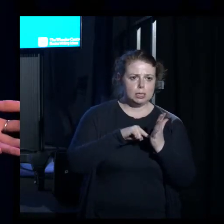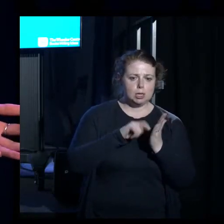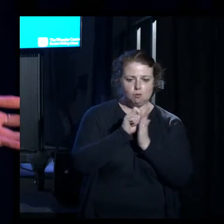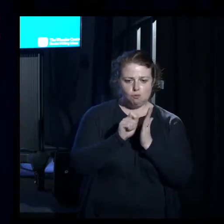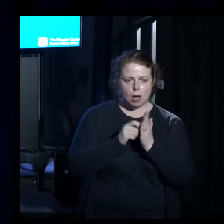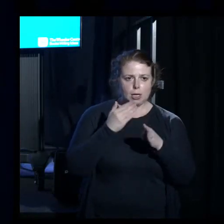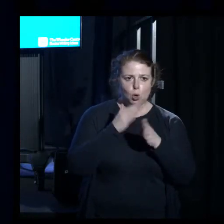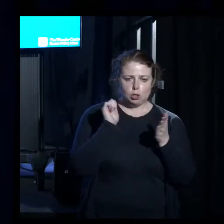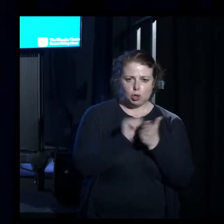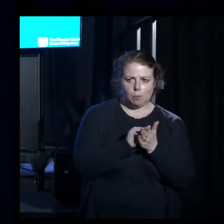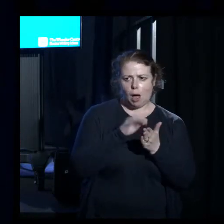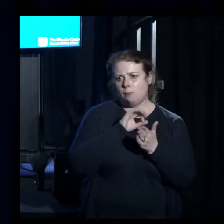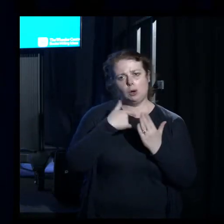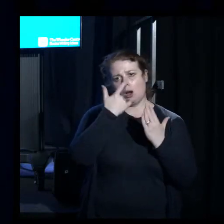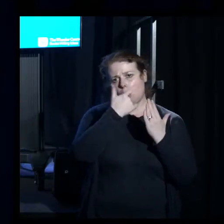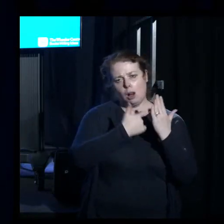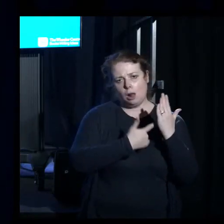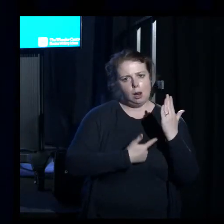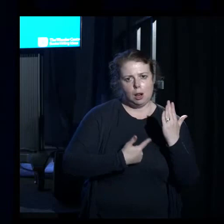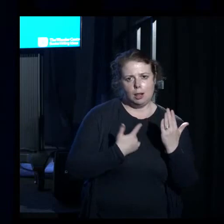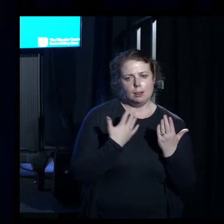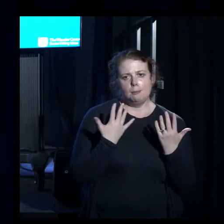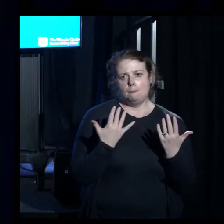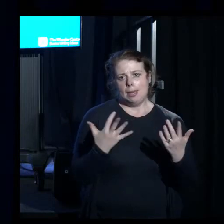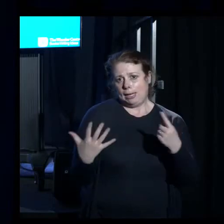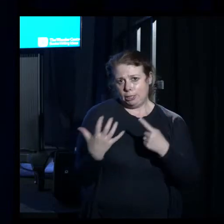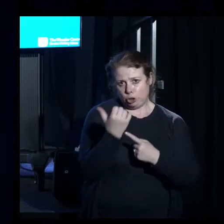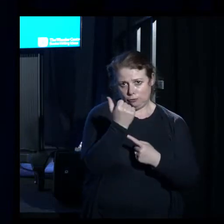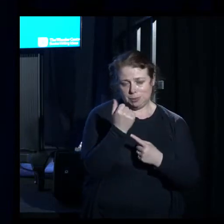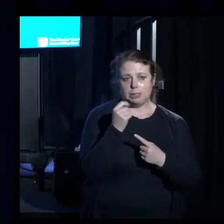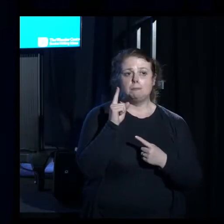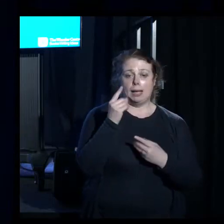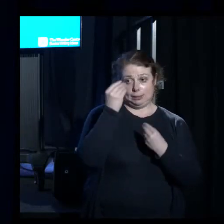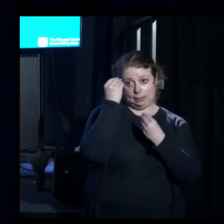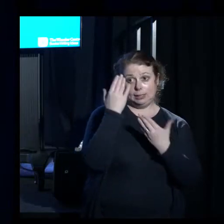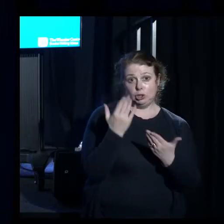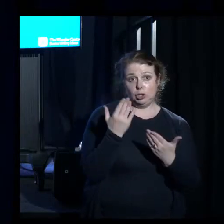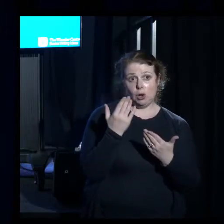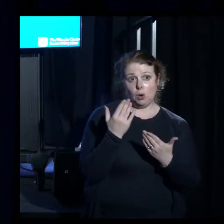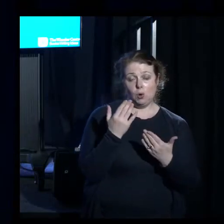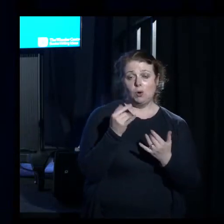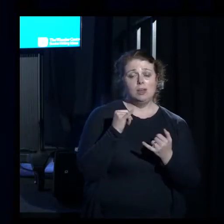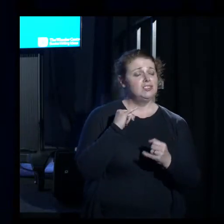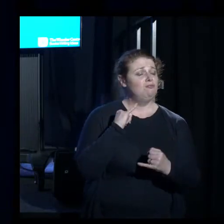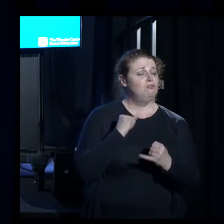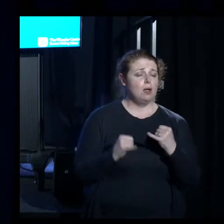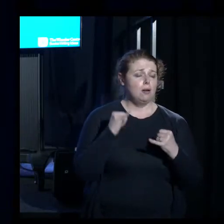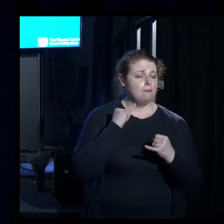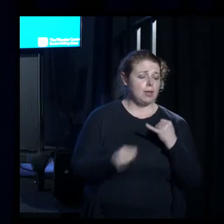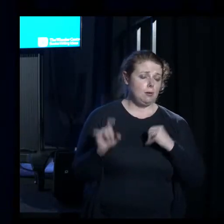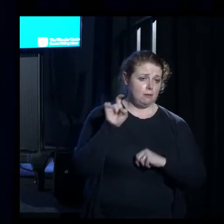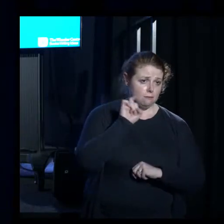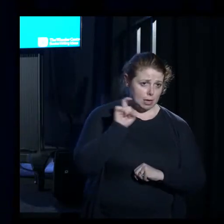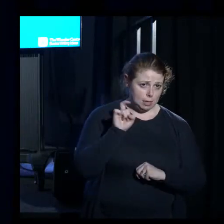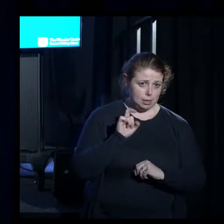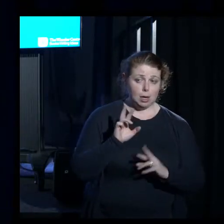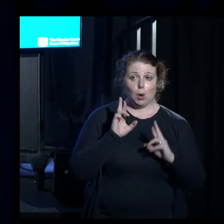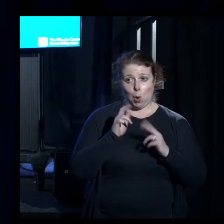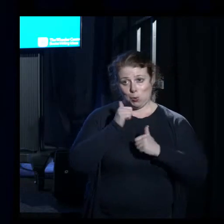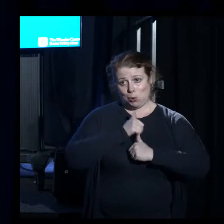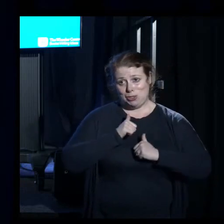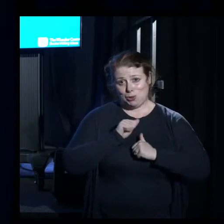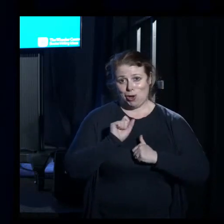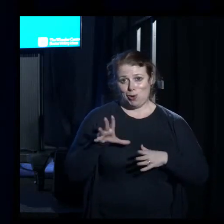that Vidya has in this bio, except to tell you that she is really freaking funny. So I hope you enjoy